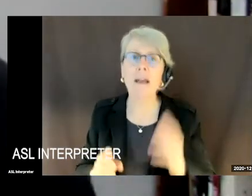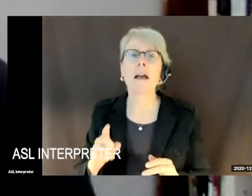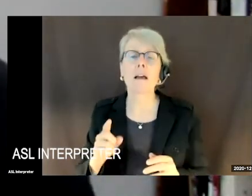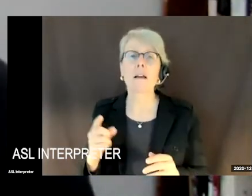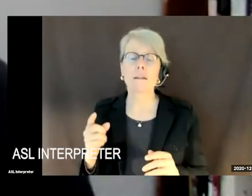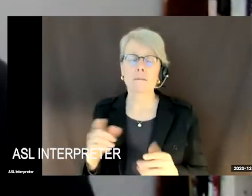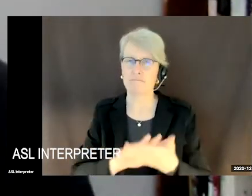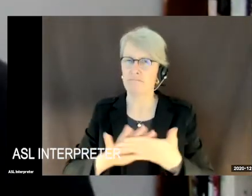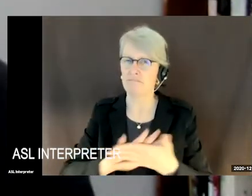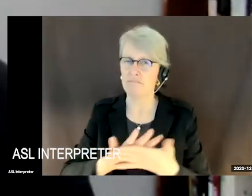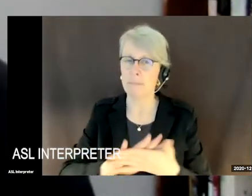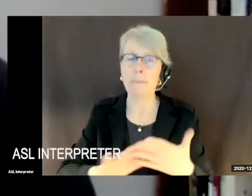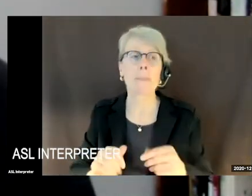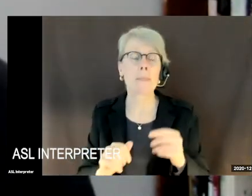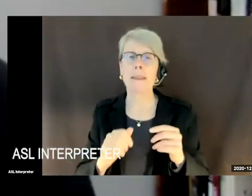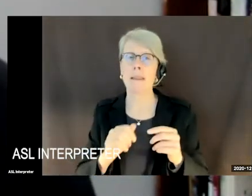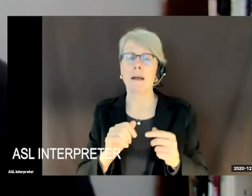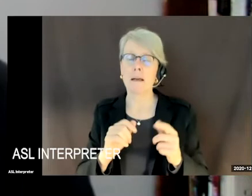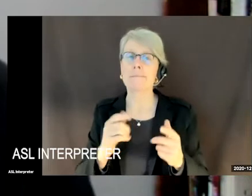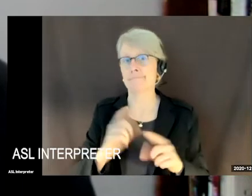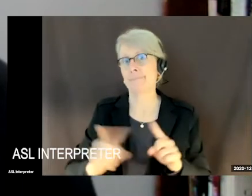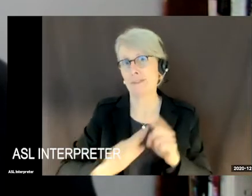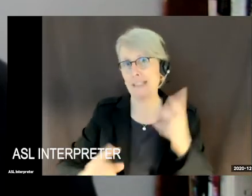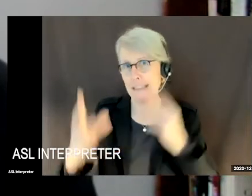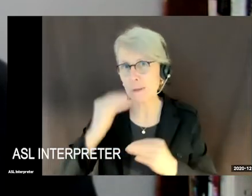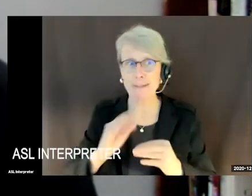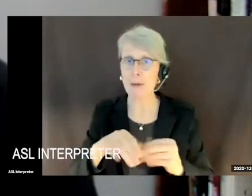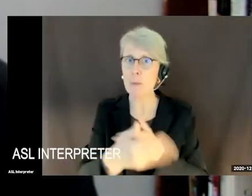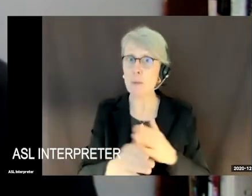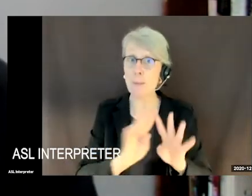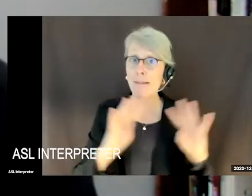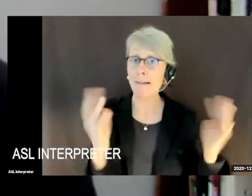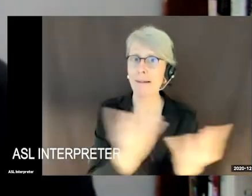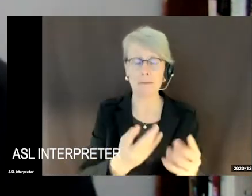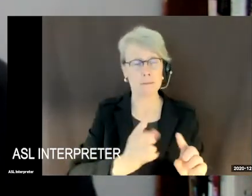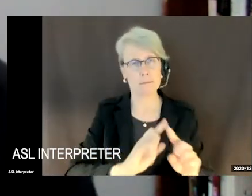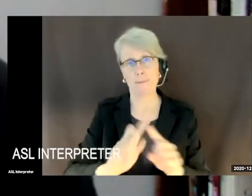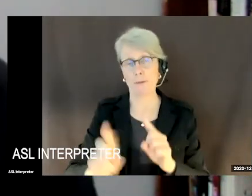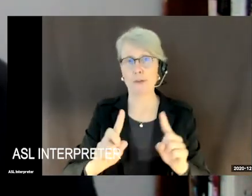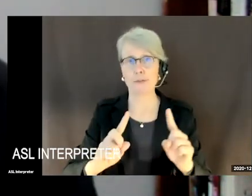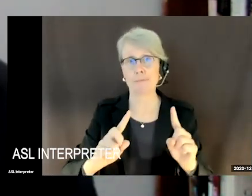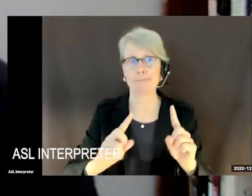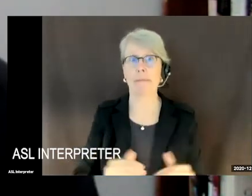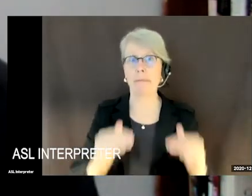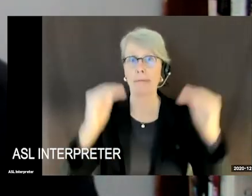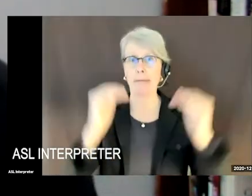things differently. And in particular, the group included many members of the elite, and in Mexico, elites are really